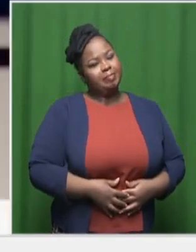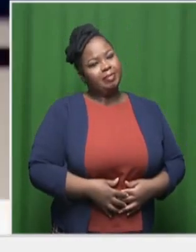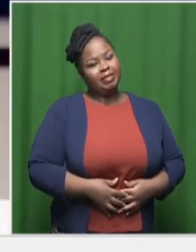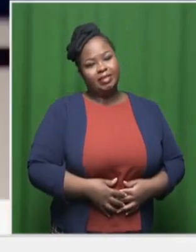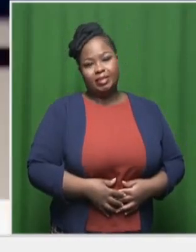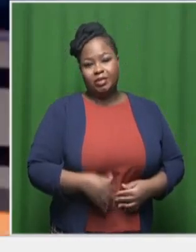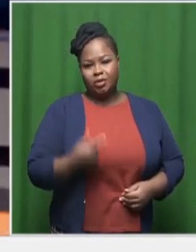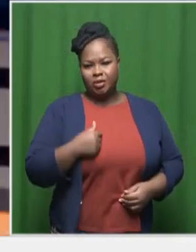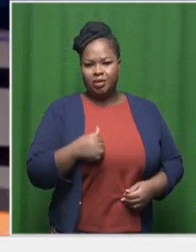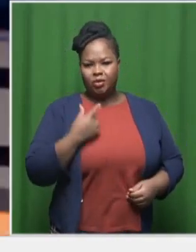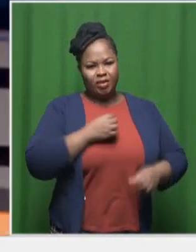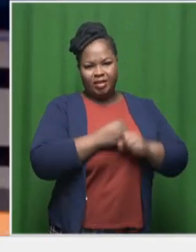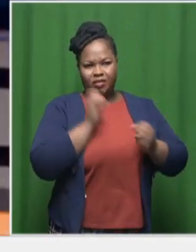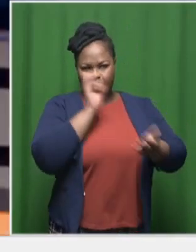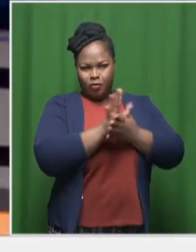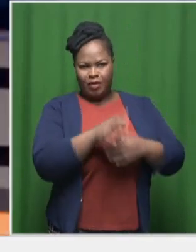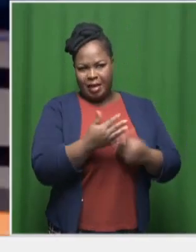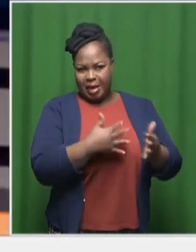told to fire anybody?